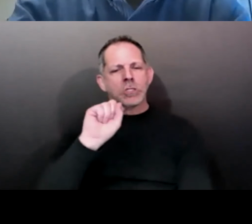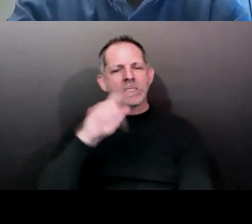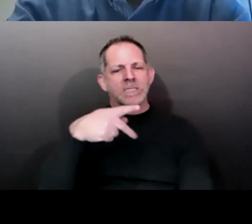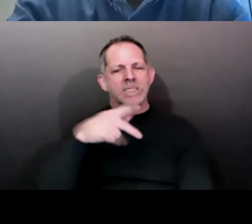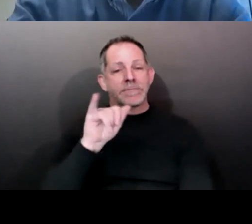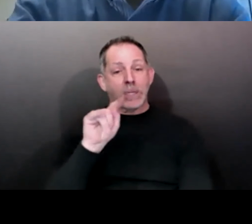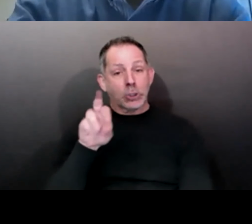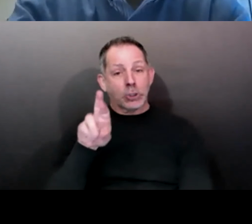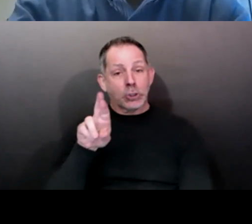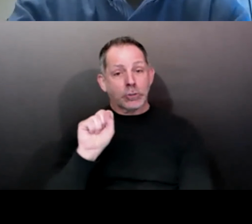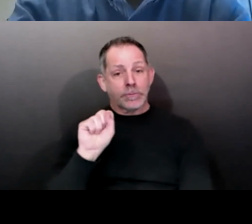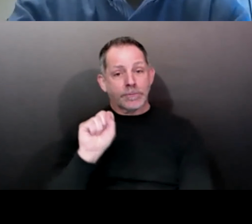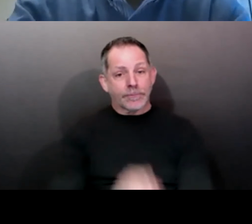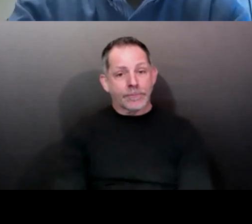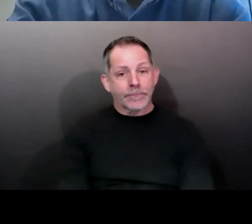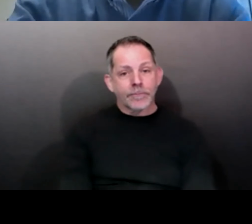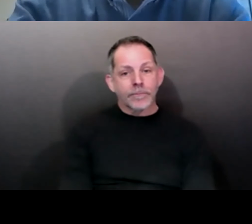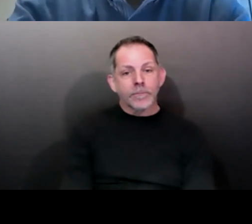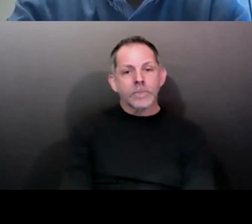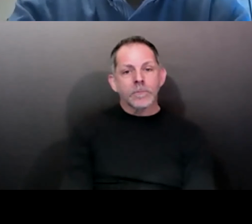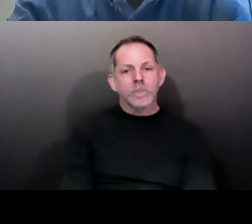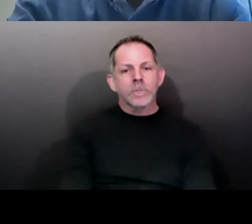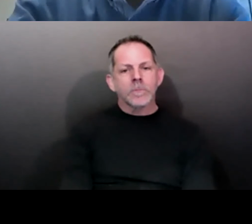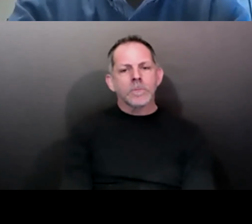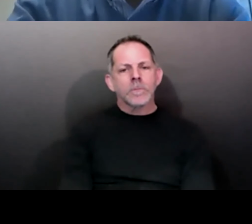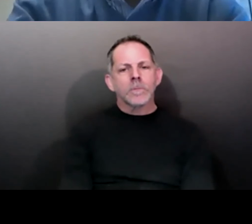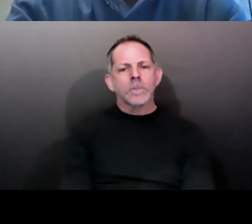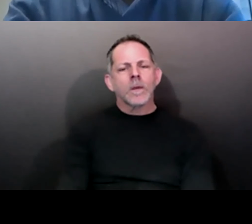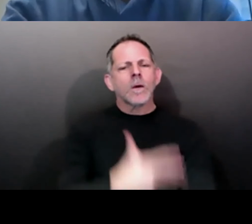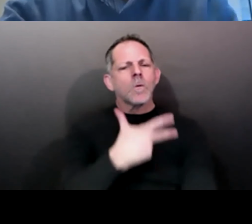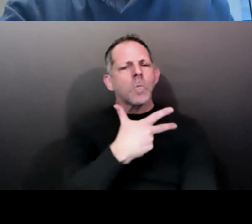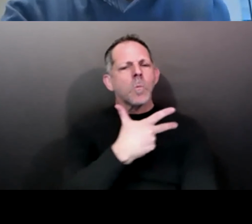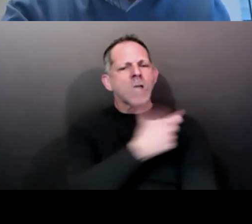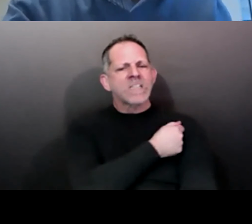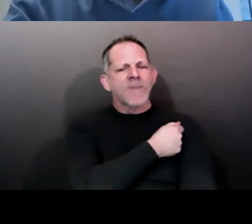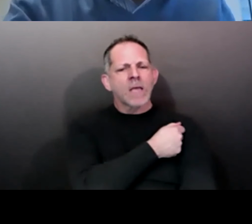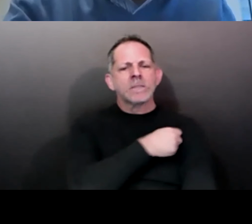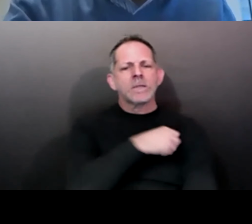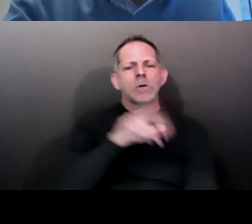County among the lowest in Puget Sound?